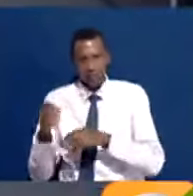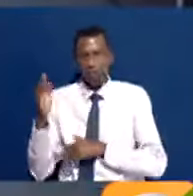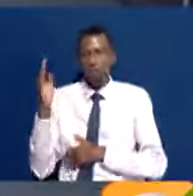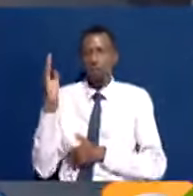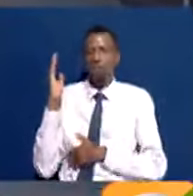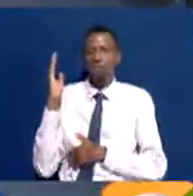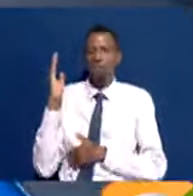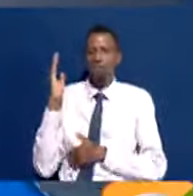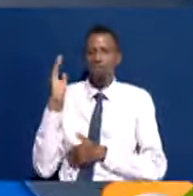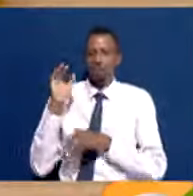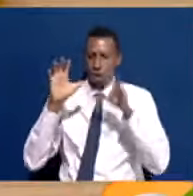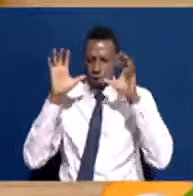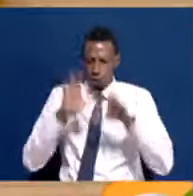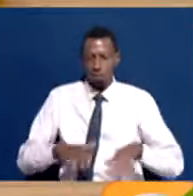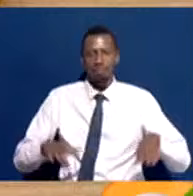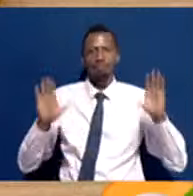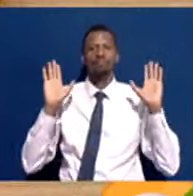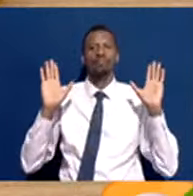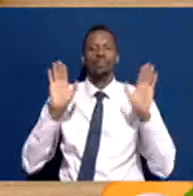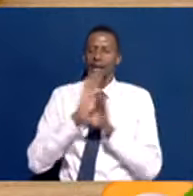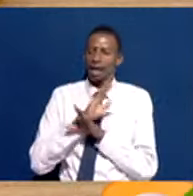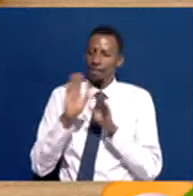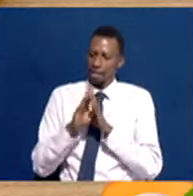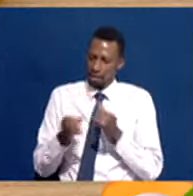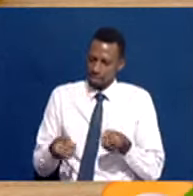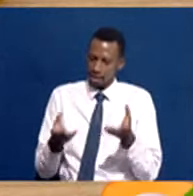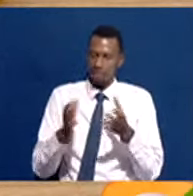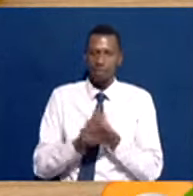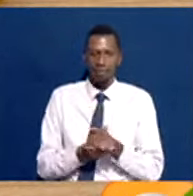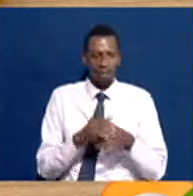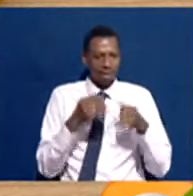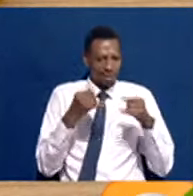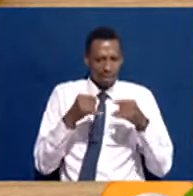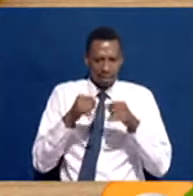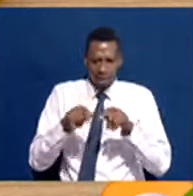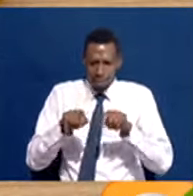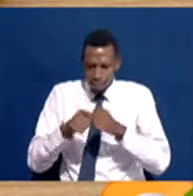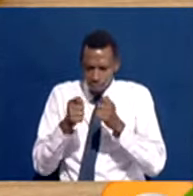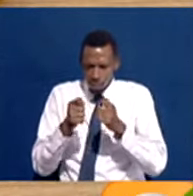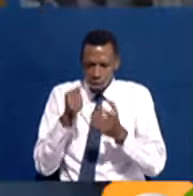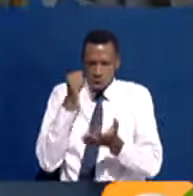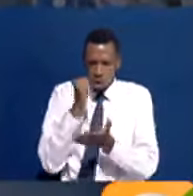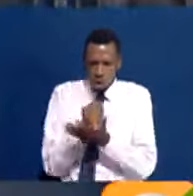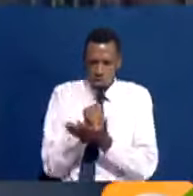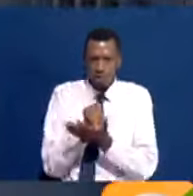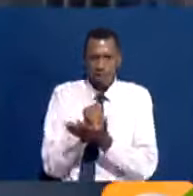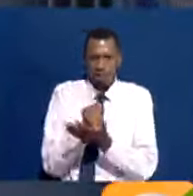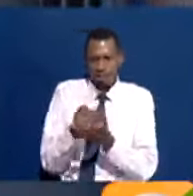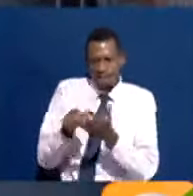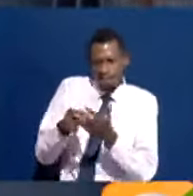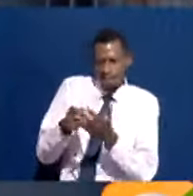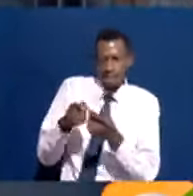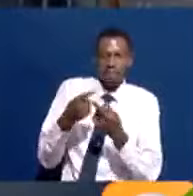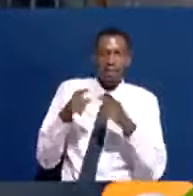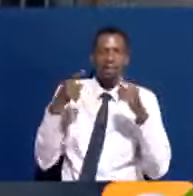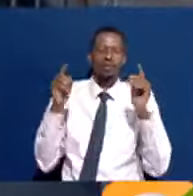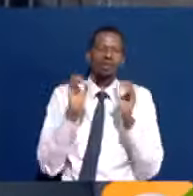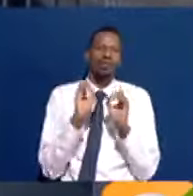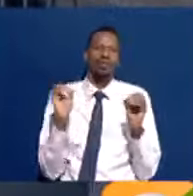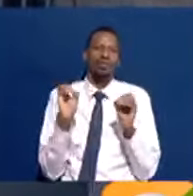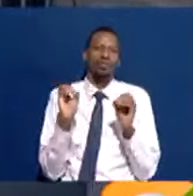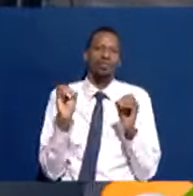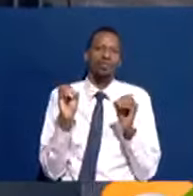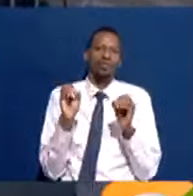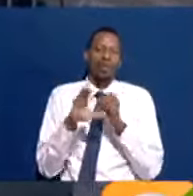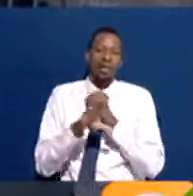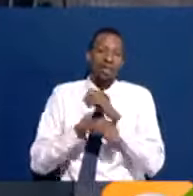forcing them to surrender all valuables. They attempted to break into the office safe, but were unsuccessful. They made